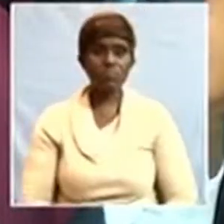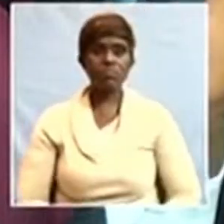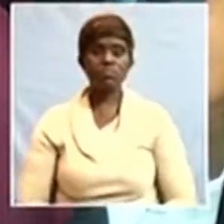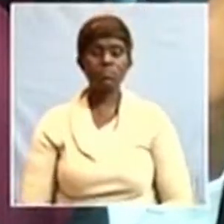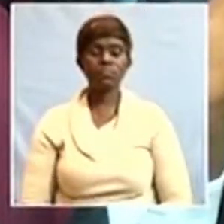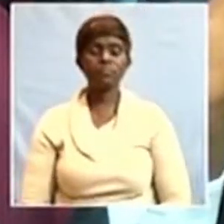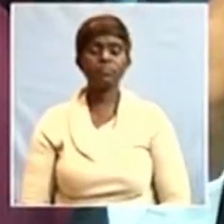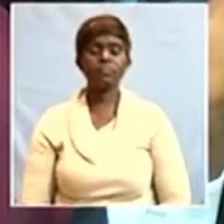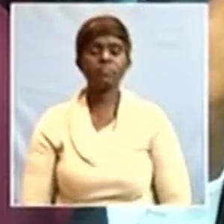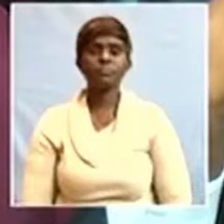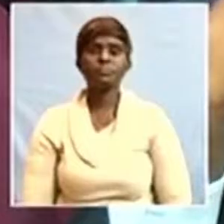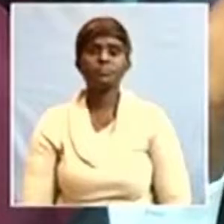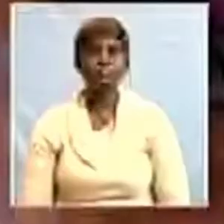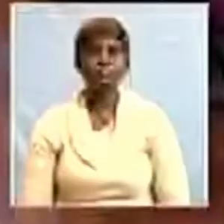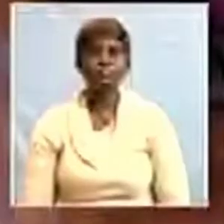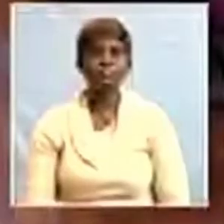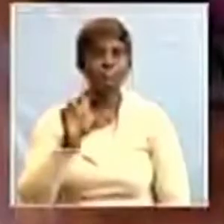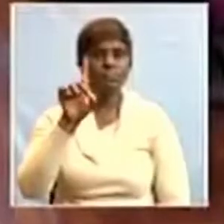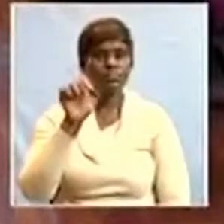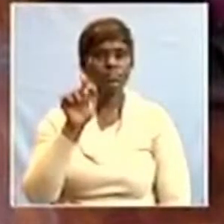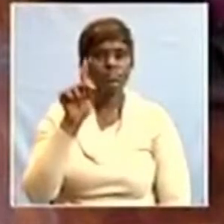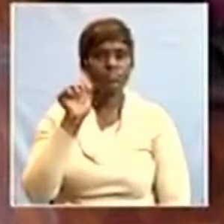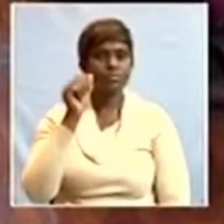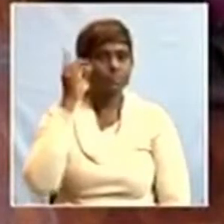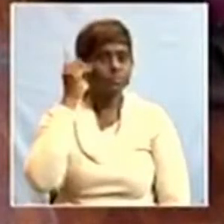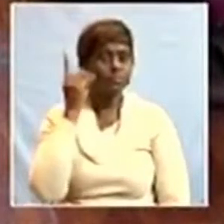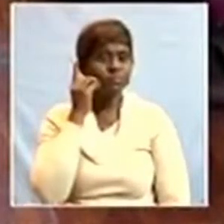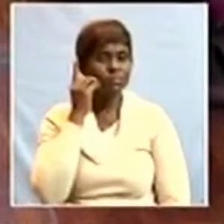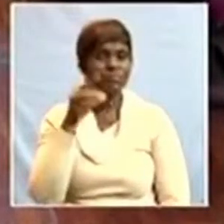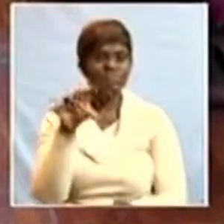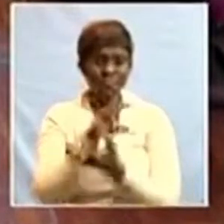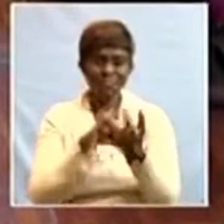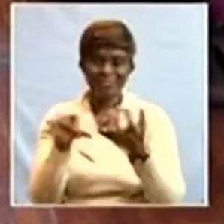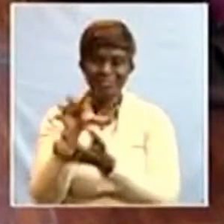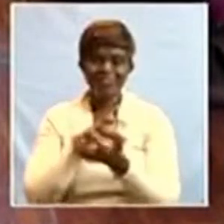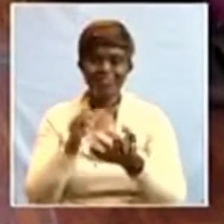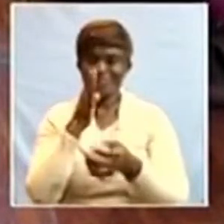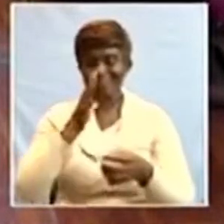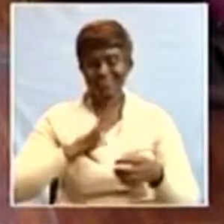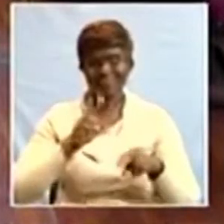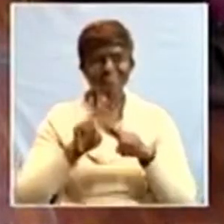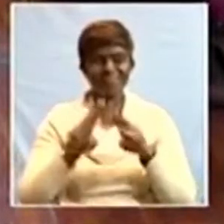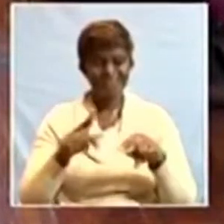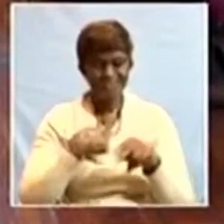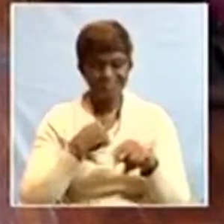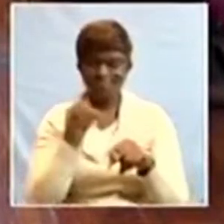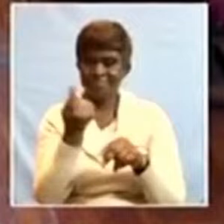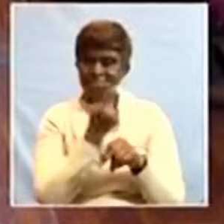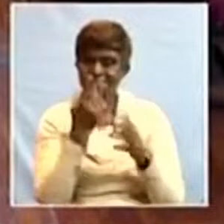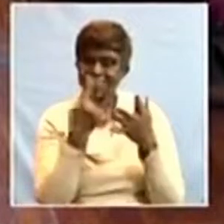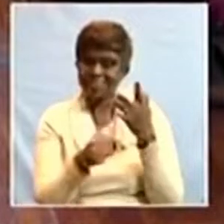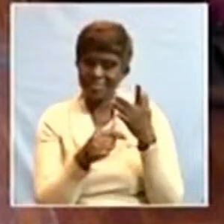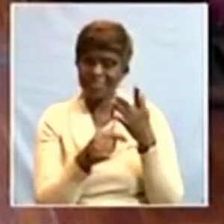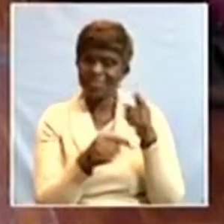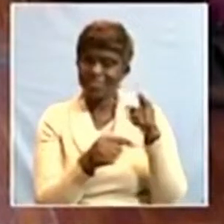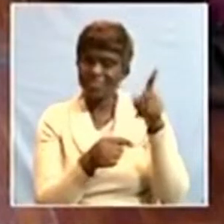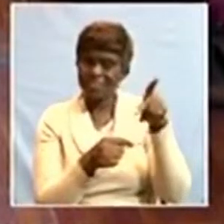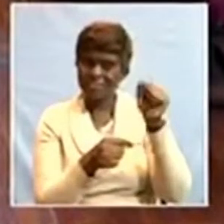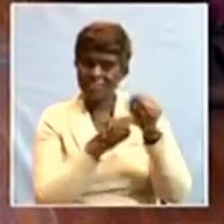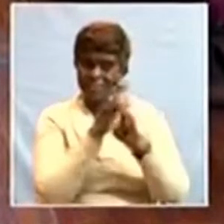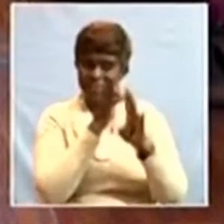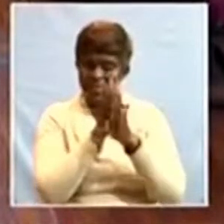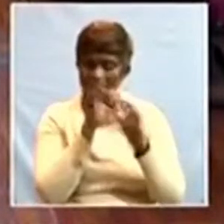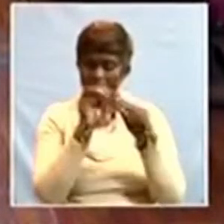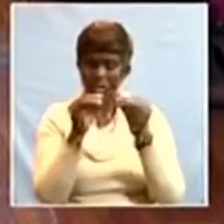I submit. Okay, Honorable Daka. It's confusing, Madam Chairperson, because I was going to the PS referred to